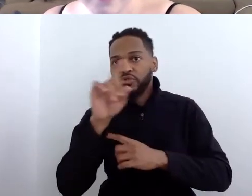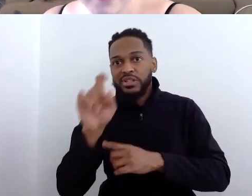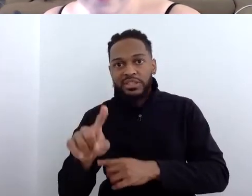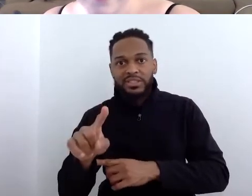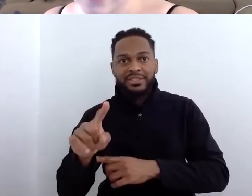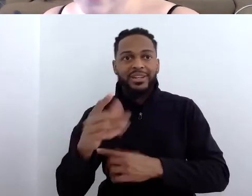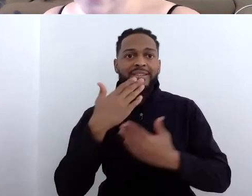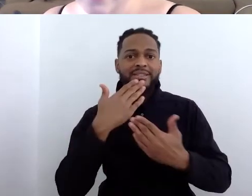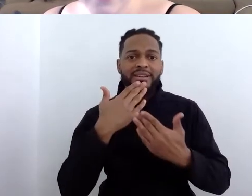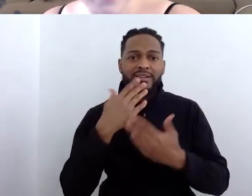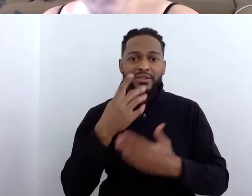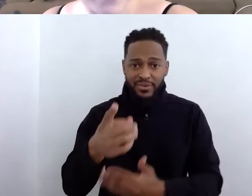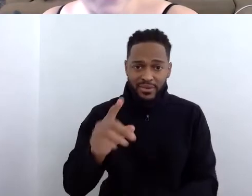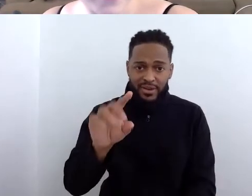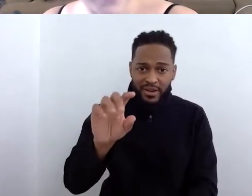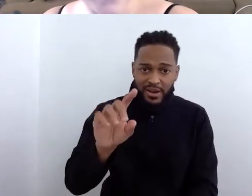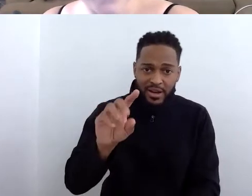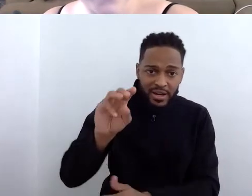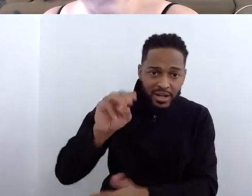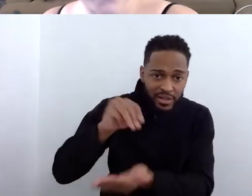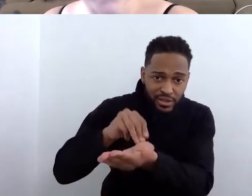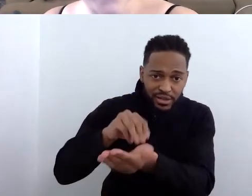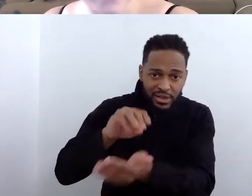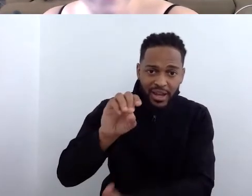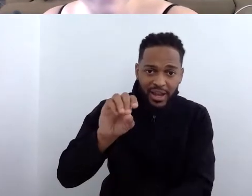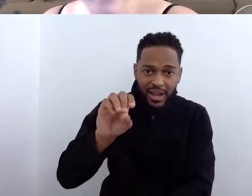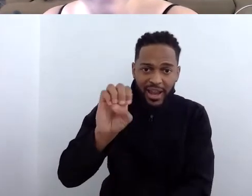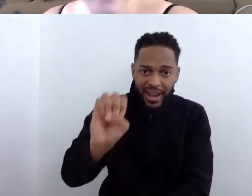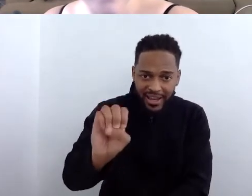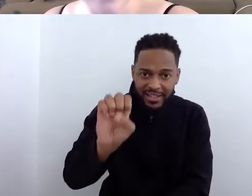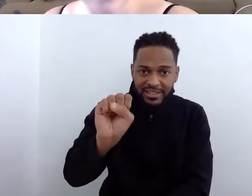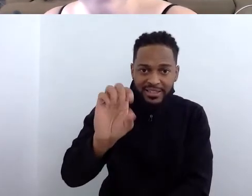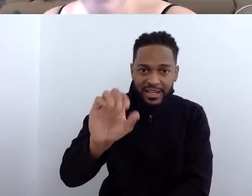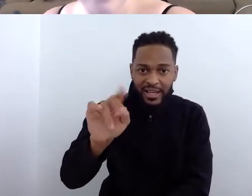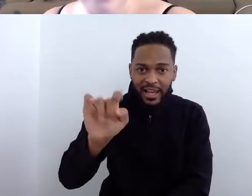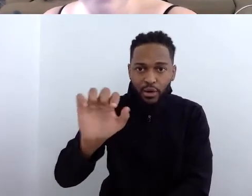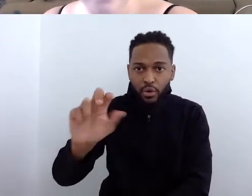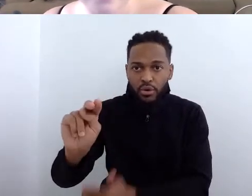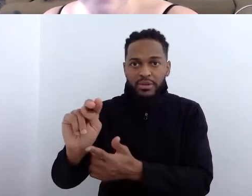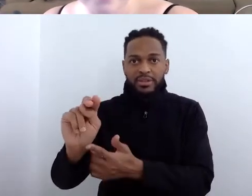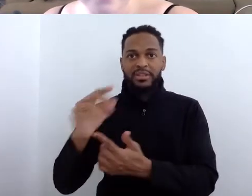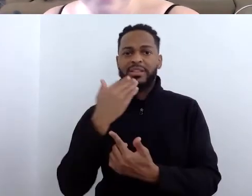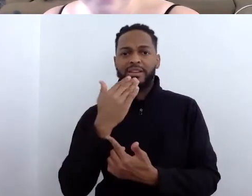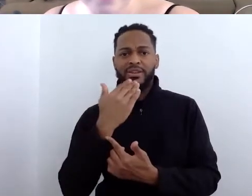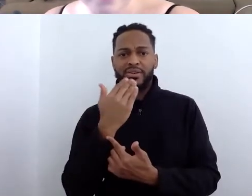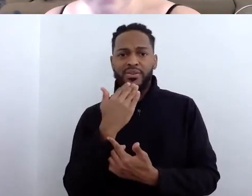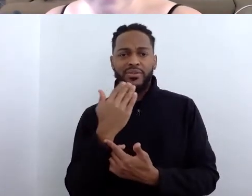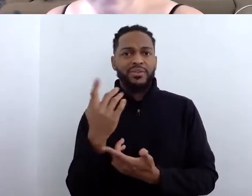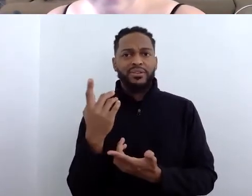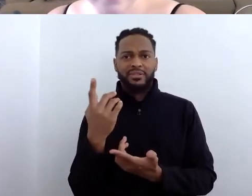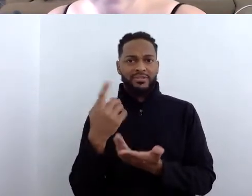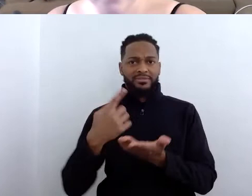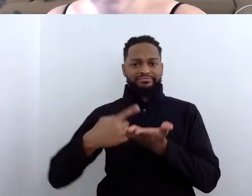you, Dr. Escalon, for giving us the opportunity to have this conversation. I want to thank Jessica and BCID.